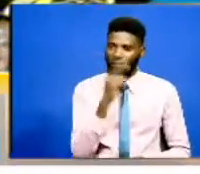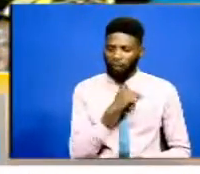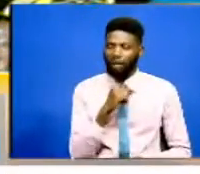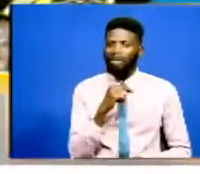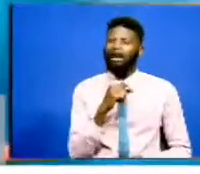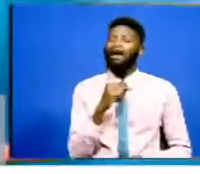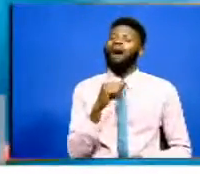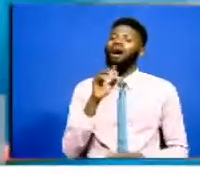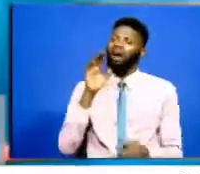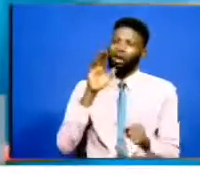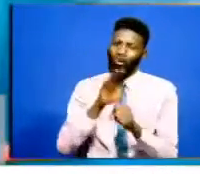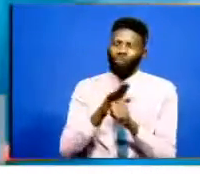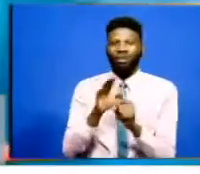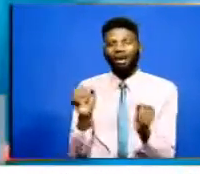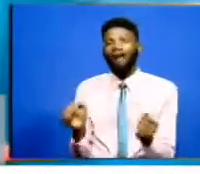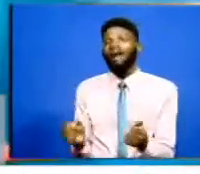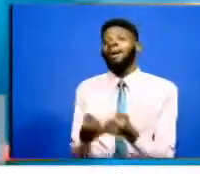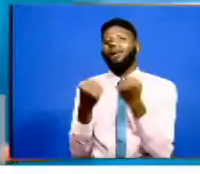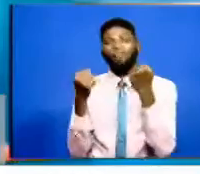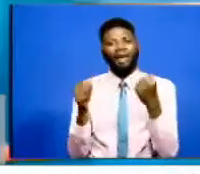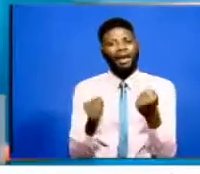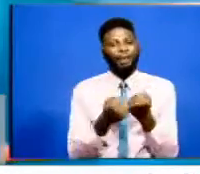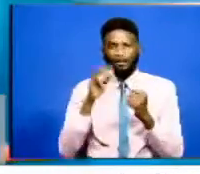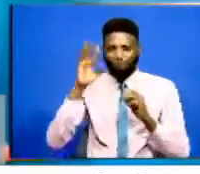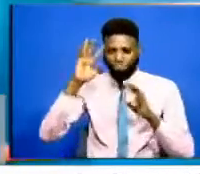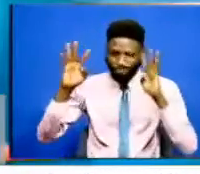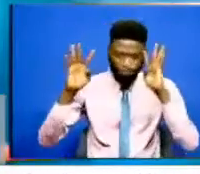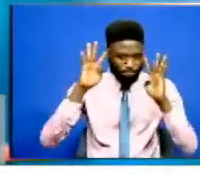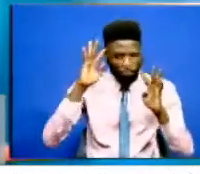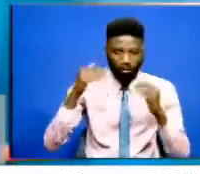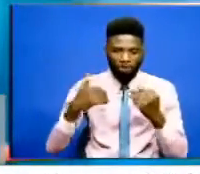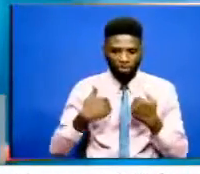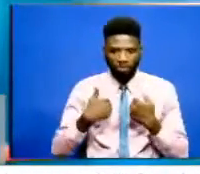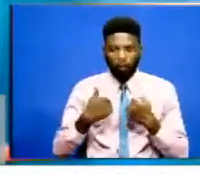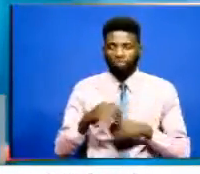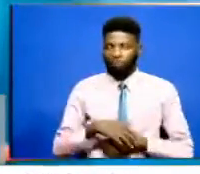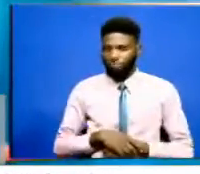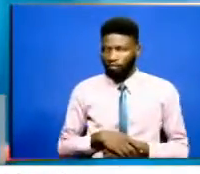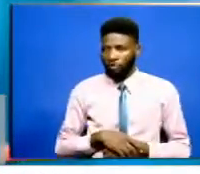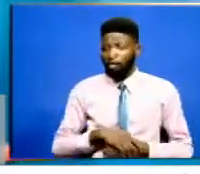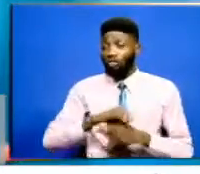in terms of innovation. And COVID-19 pandemic has